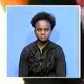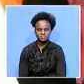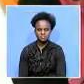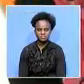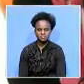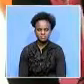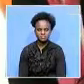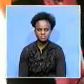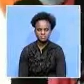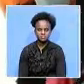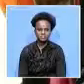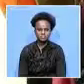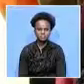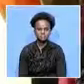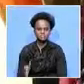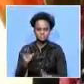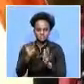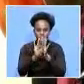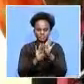the Bible.